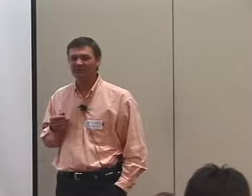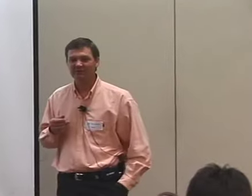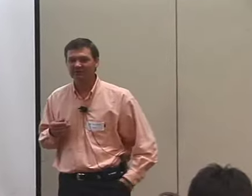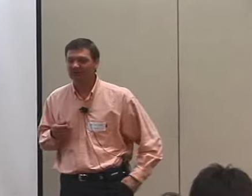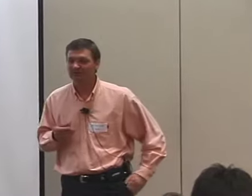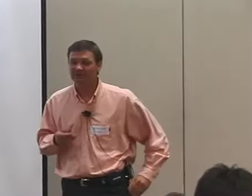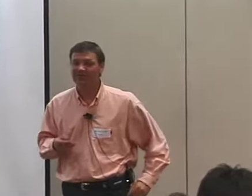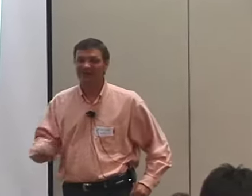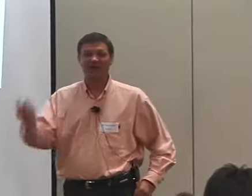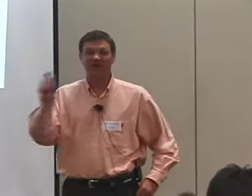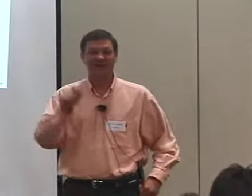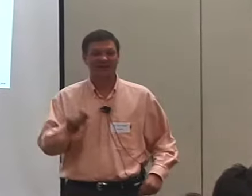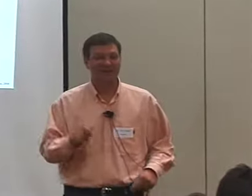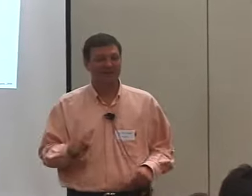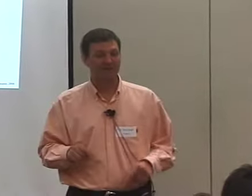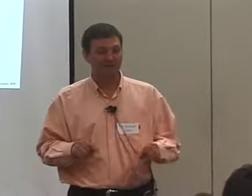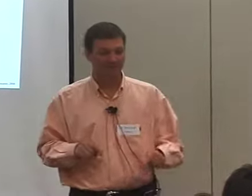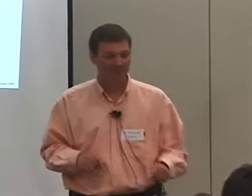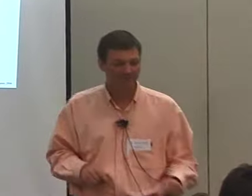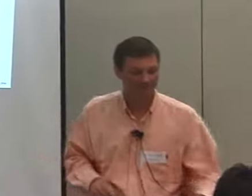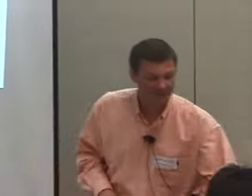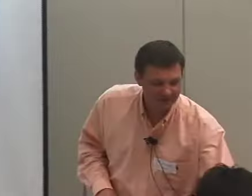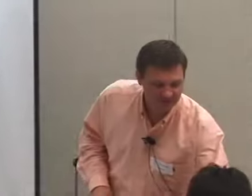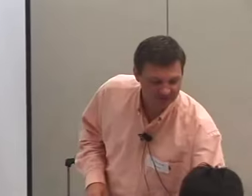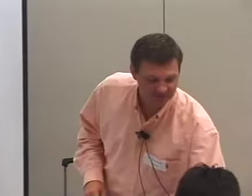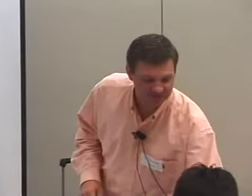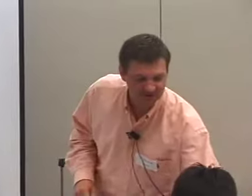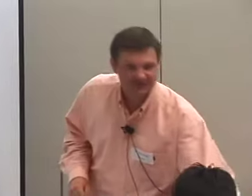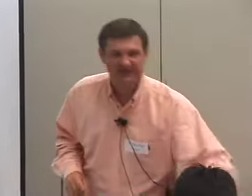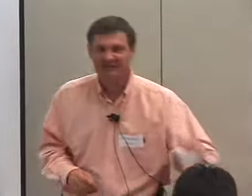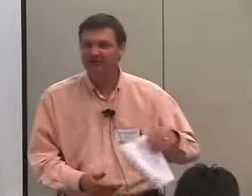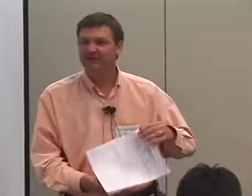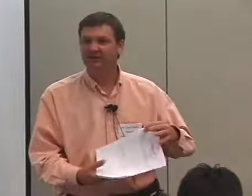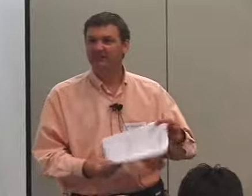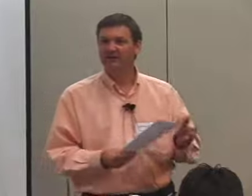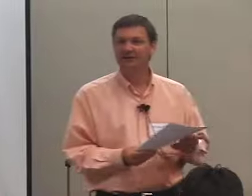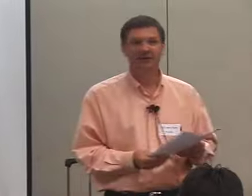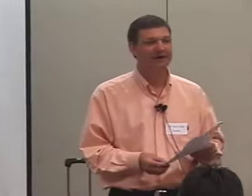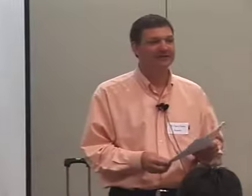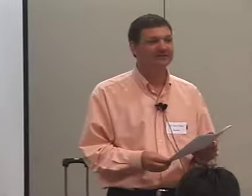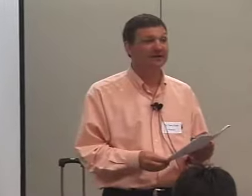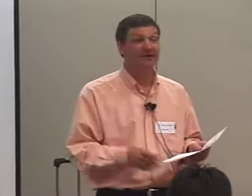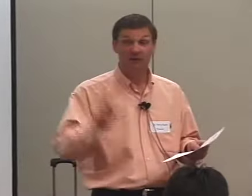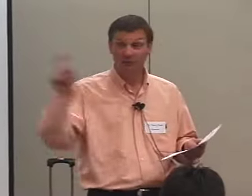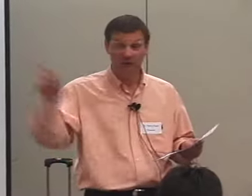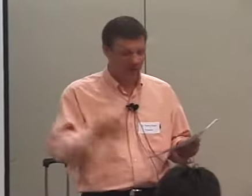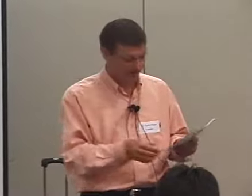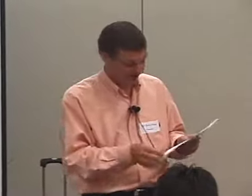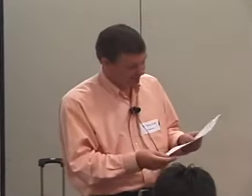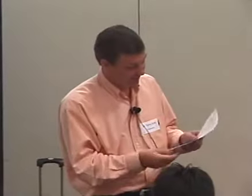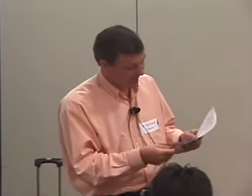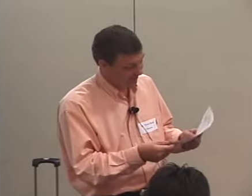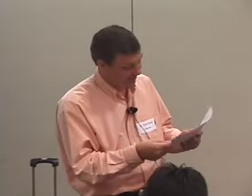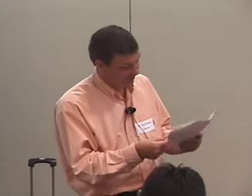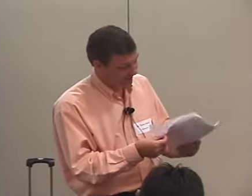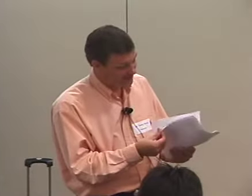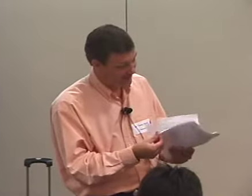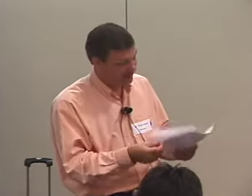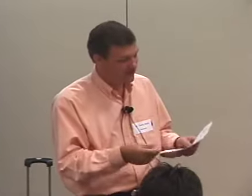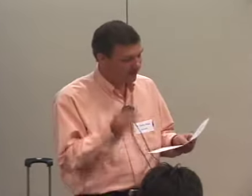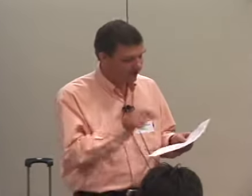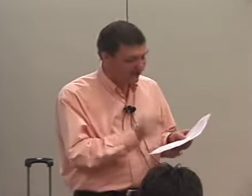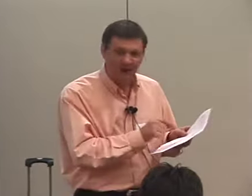with those people. That's why I like to have the form. Because when someone says, we need to talk about punishment, I like to say, we will. It's back here on